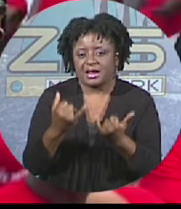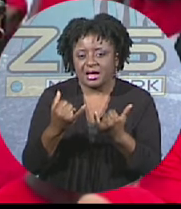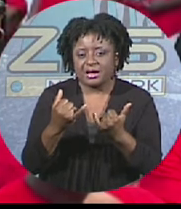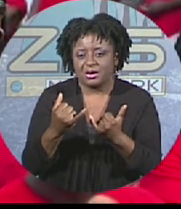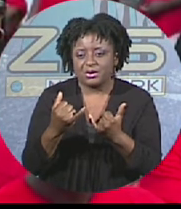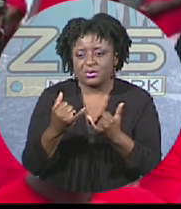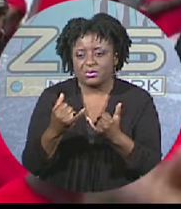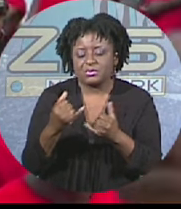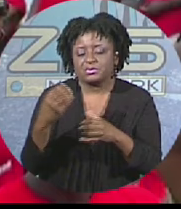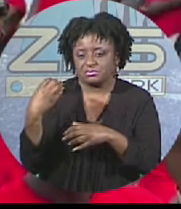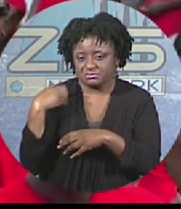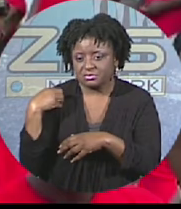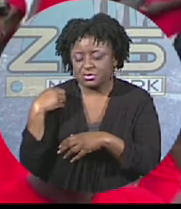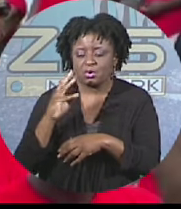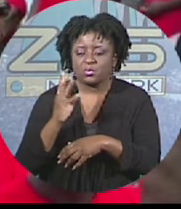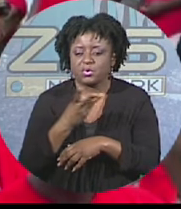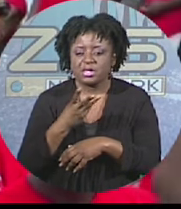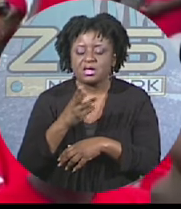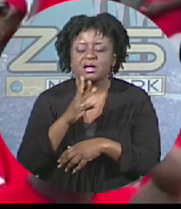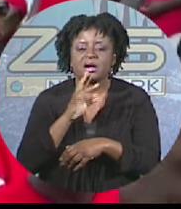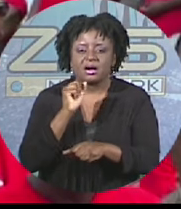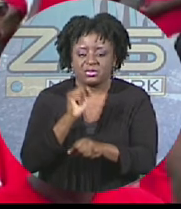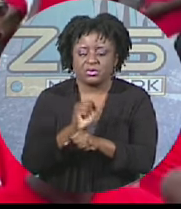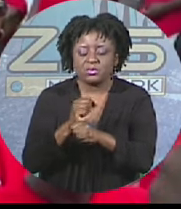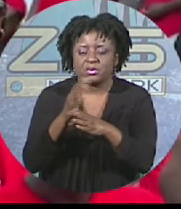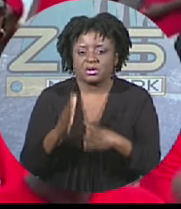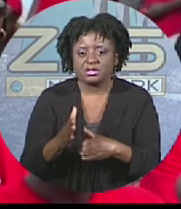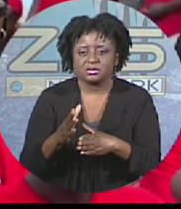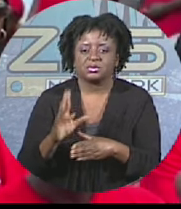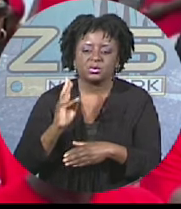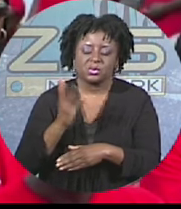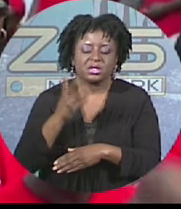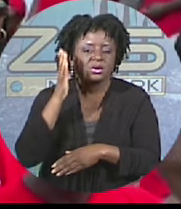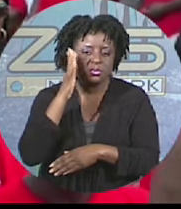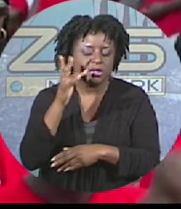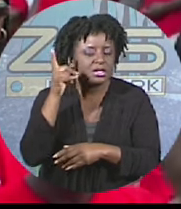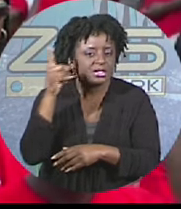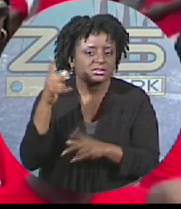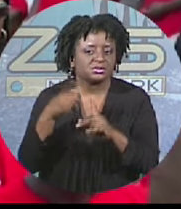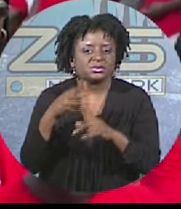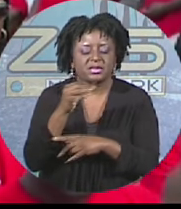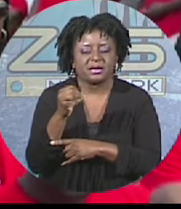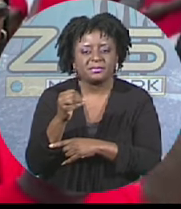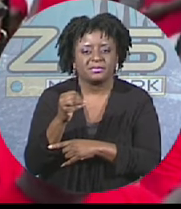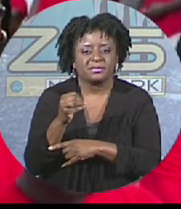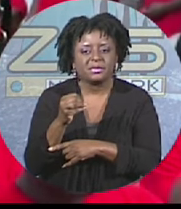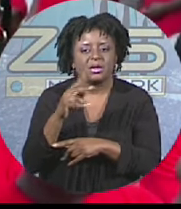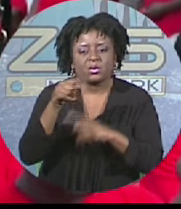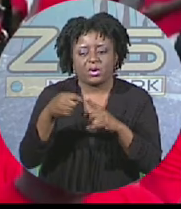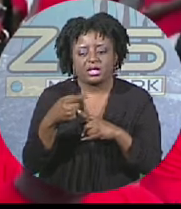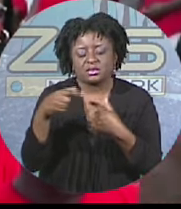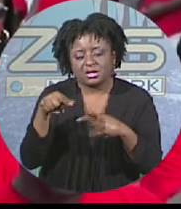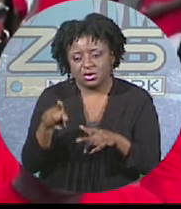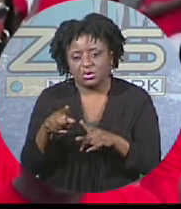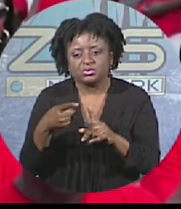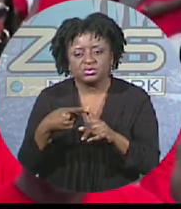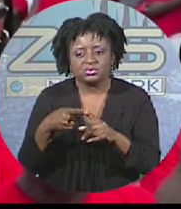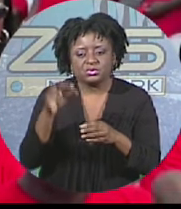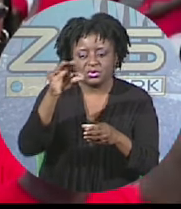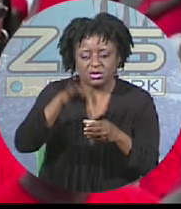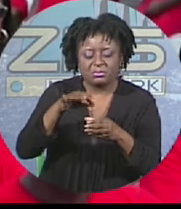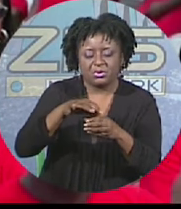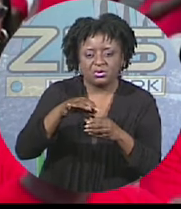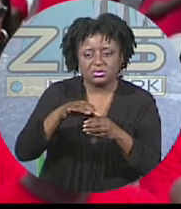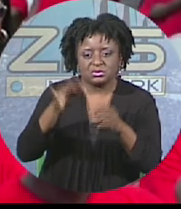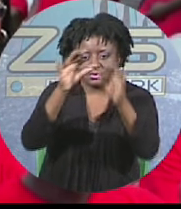will listen to them. So I remind them and the entire Bahamas that when they go to the polls to vote, they are voting